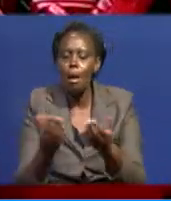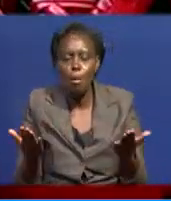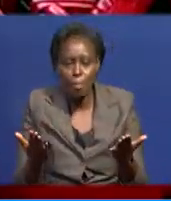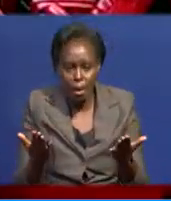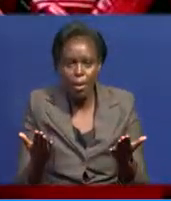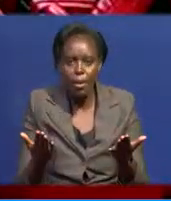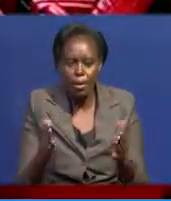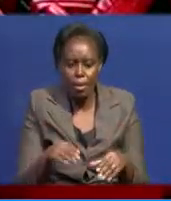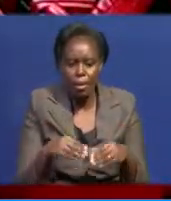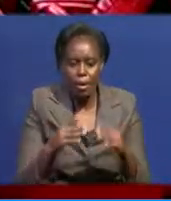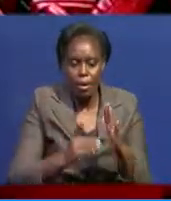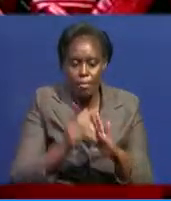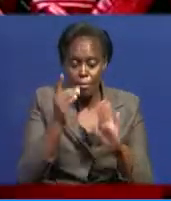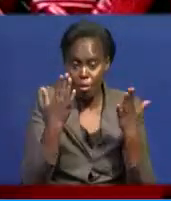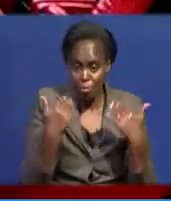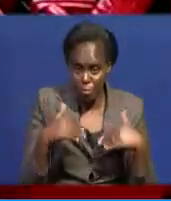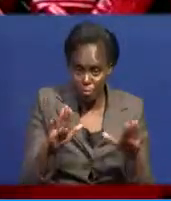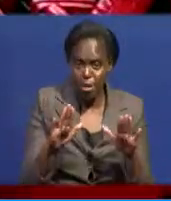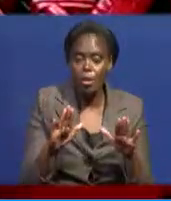or have been developed since